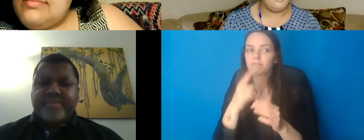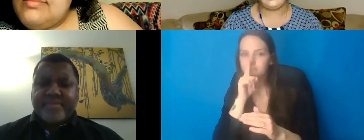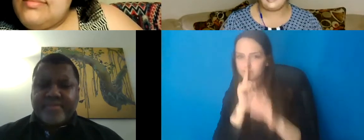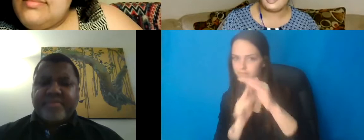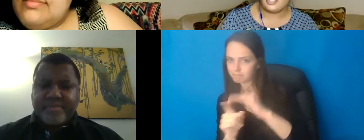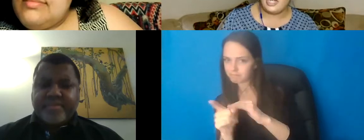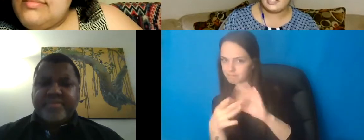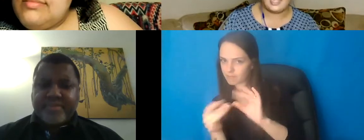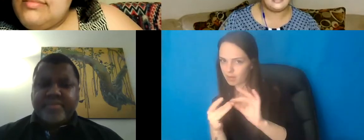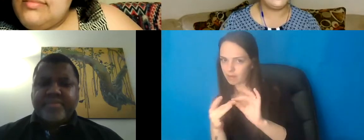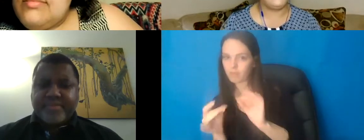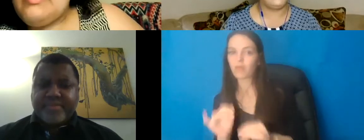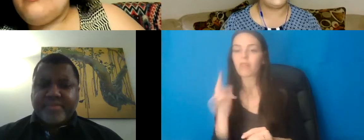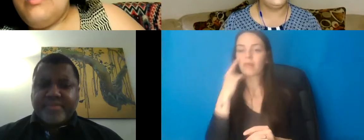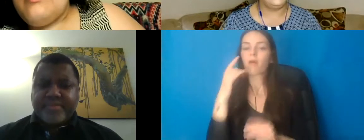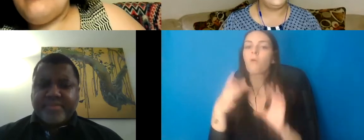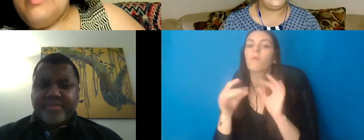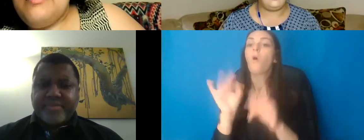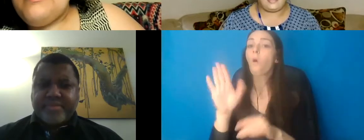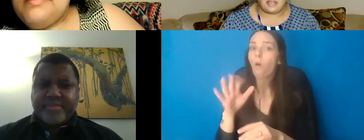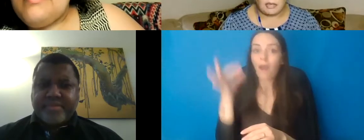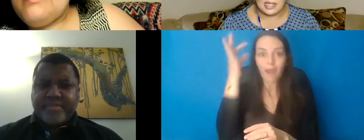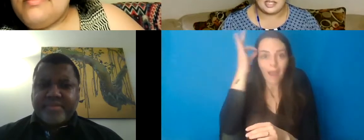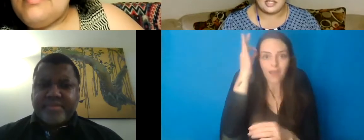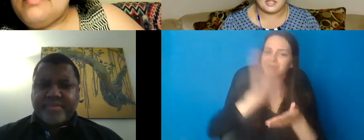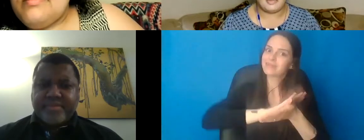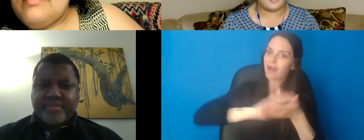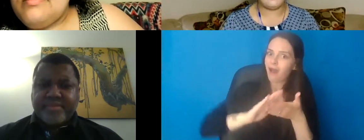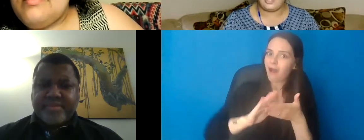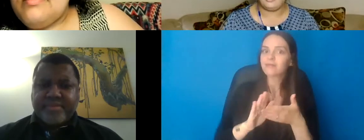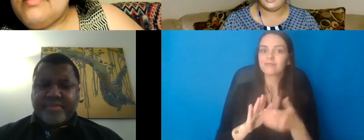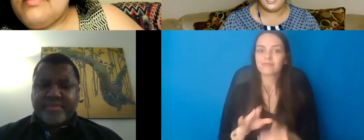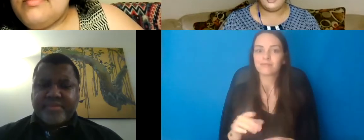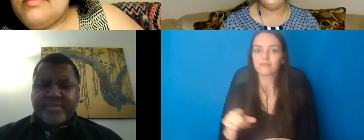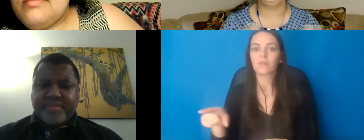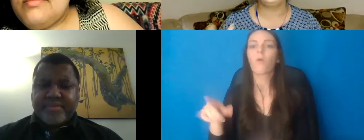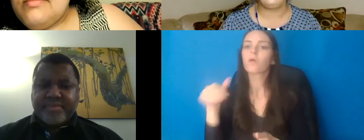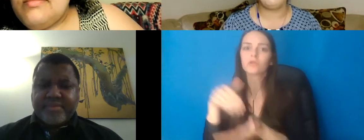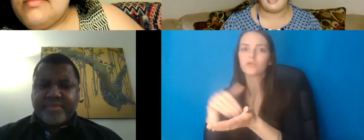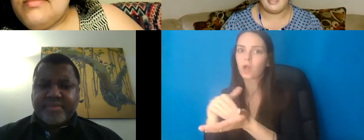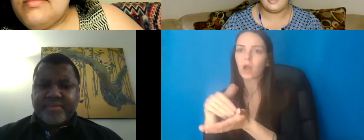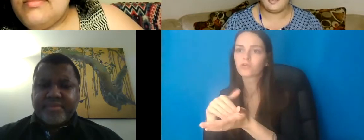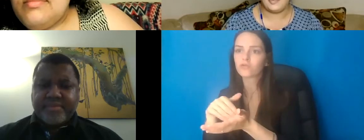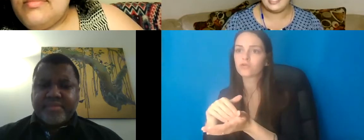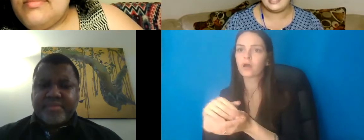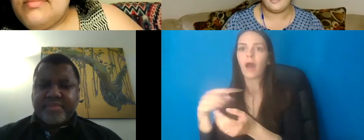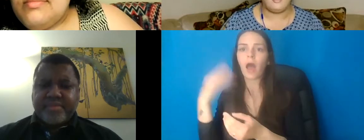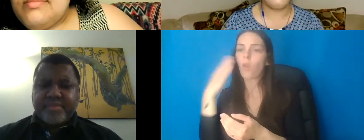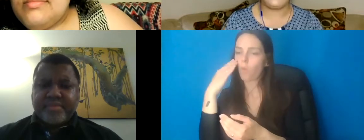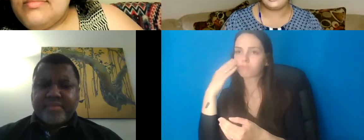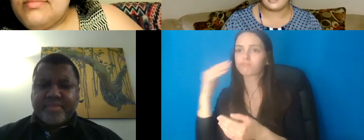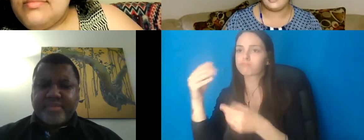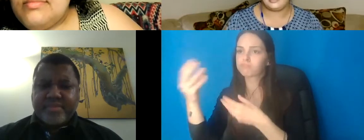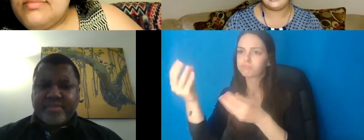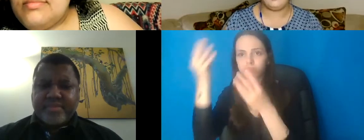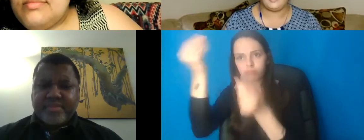God, your hair is so nice. Or I actually heard this from a doctor before was, well, you look the part of a woman, so of course I would